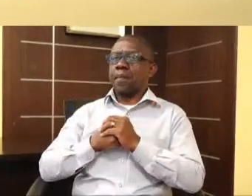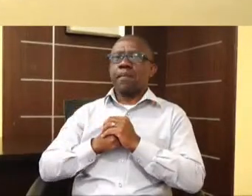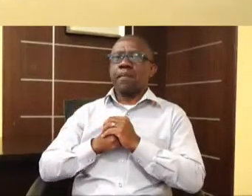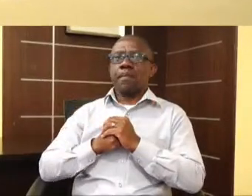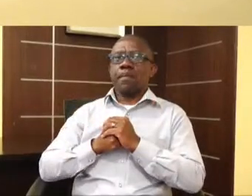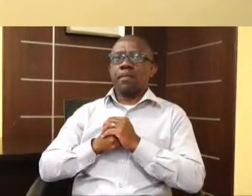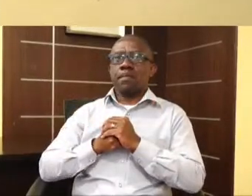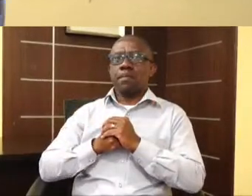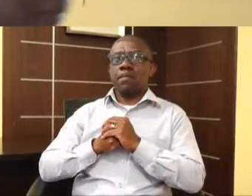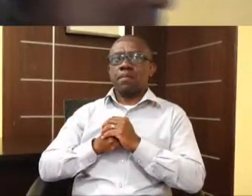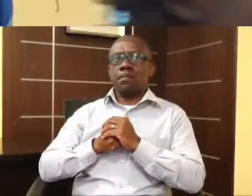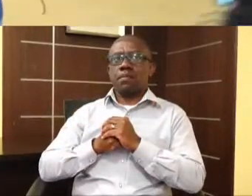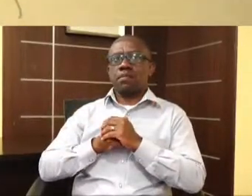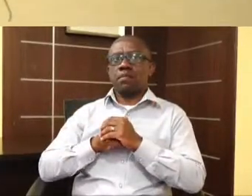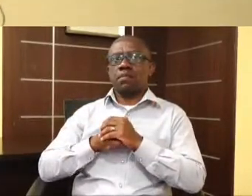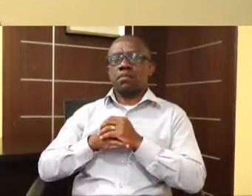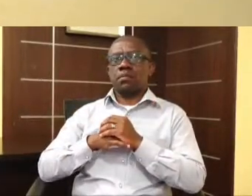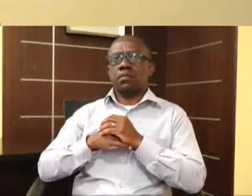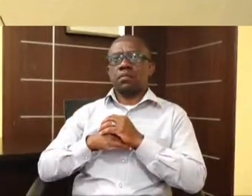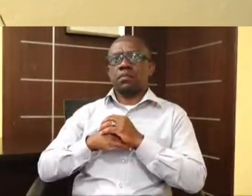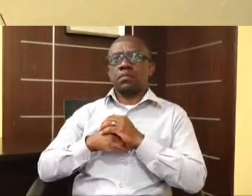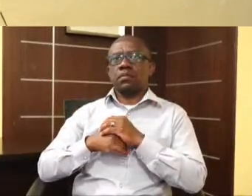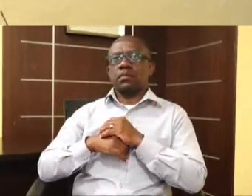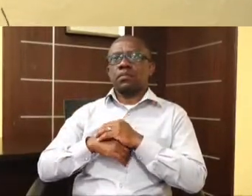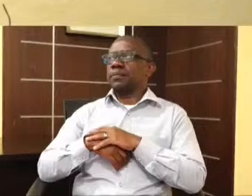Thank you so much.